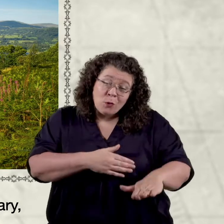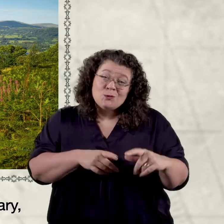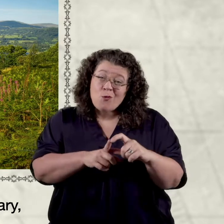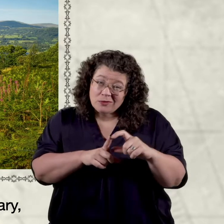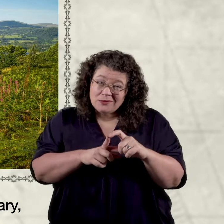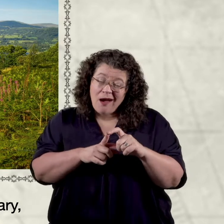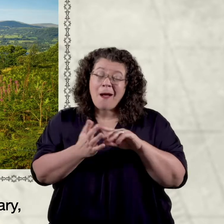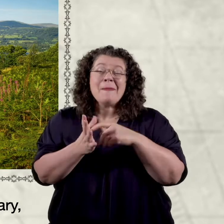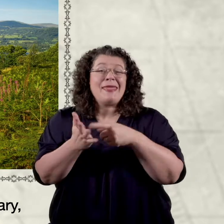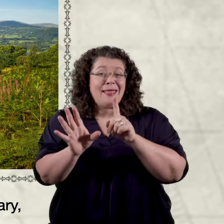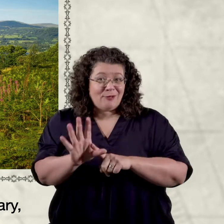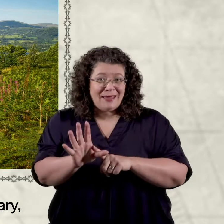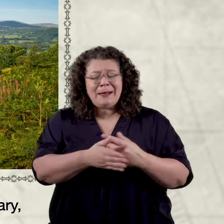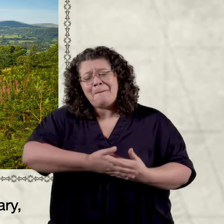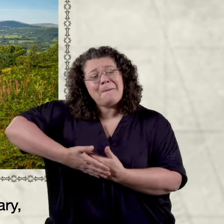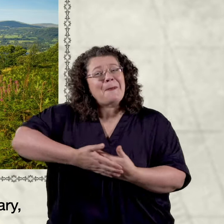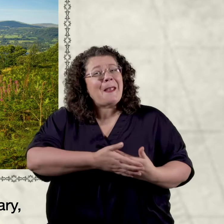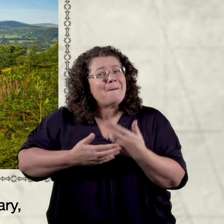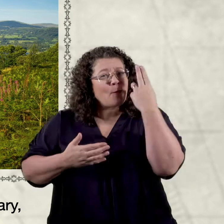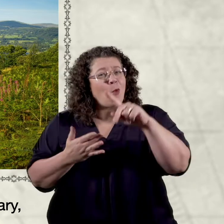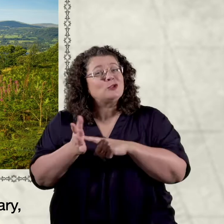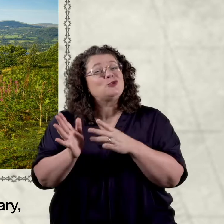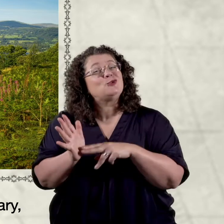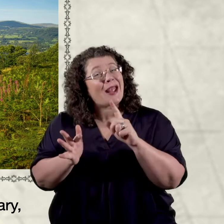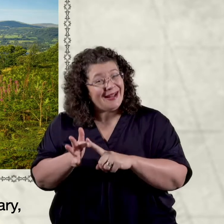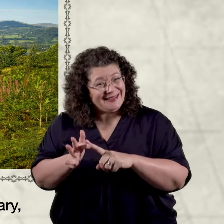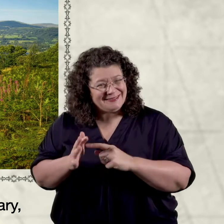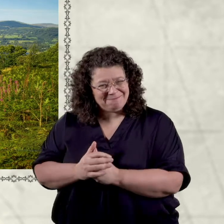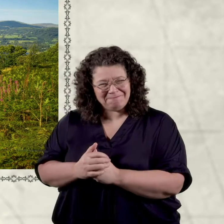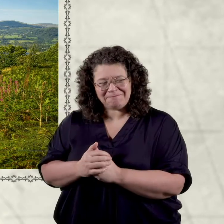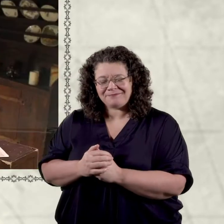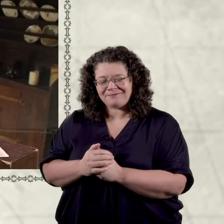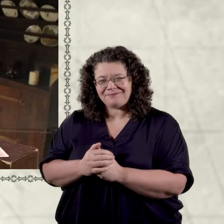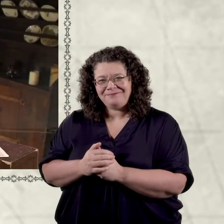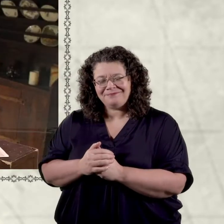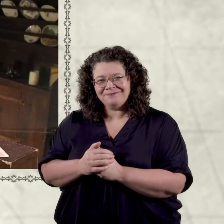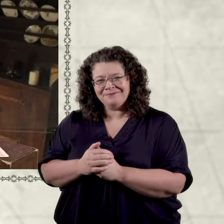called Mary, and also a little baby called Jane.